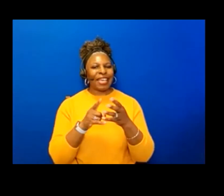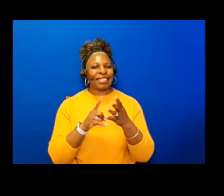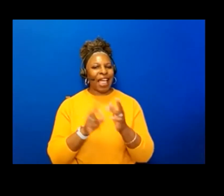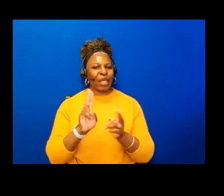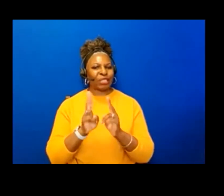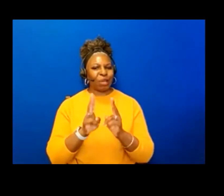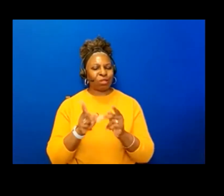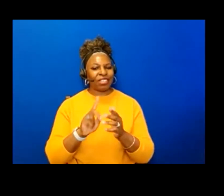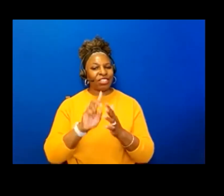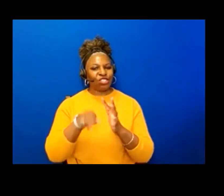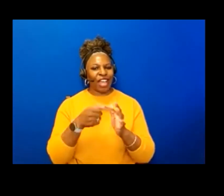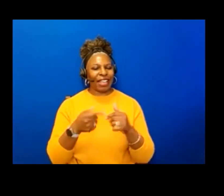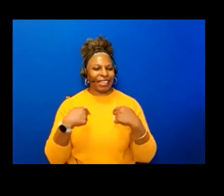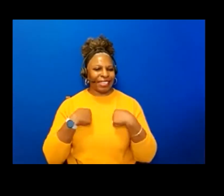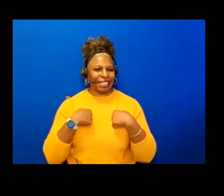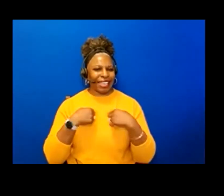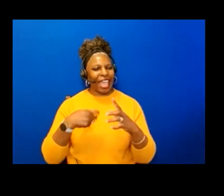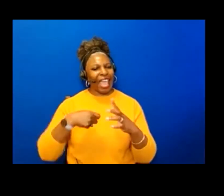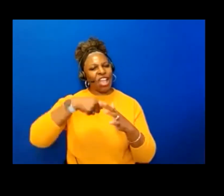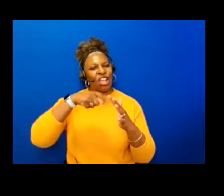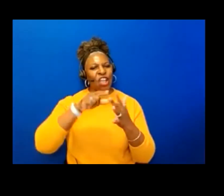got Jacqueline and Kirsty, I think.